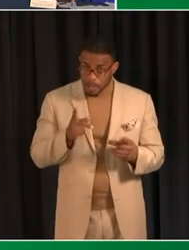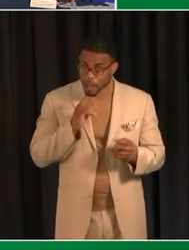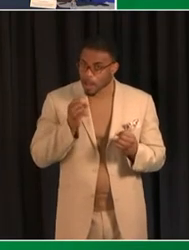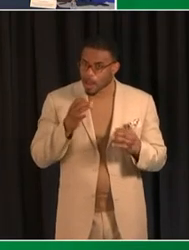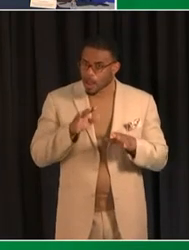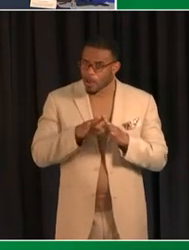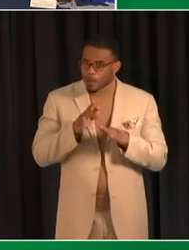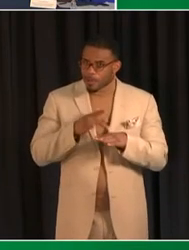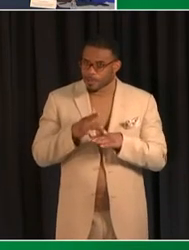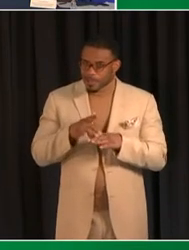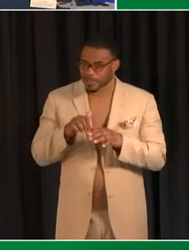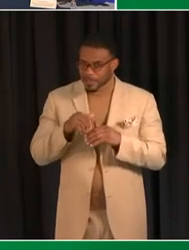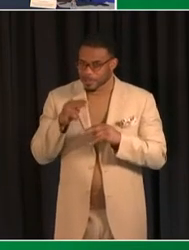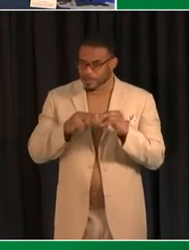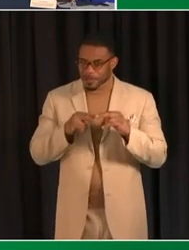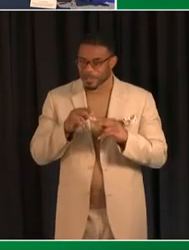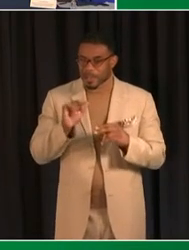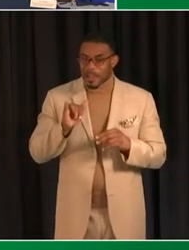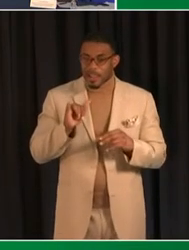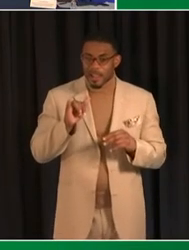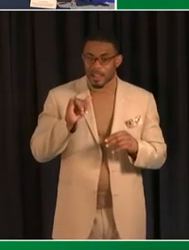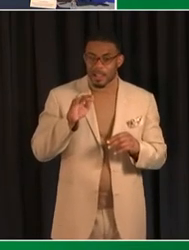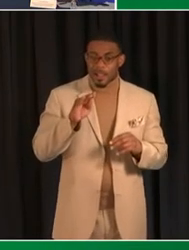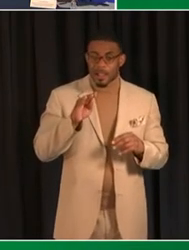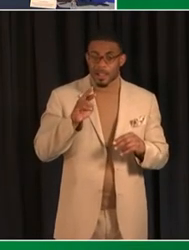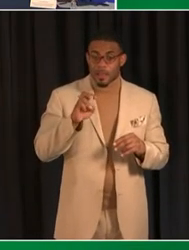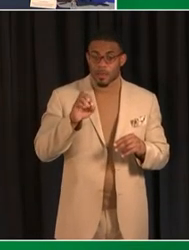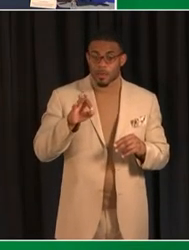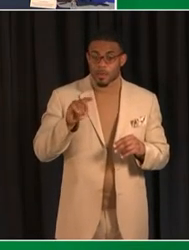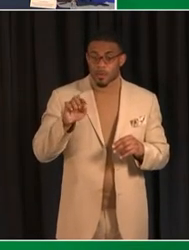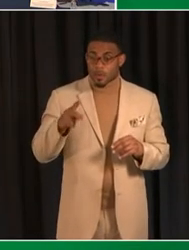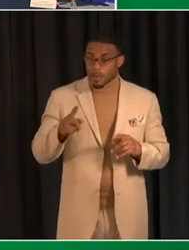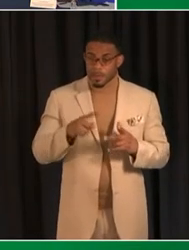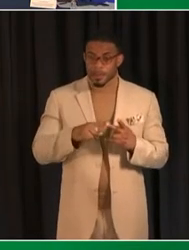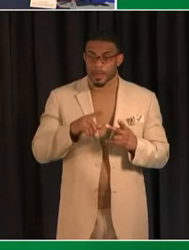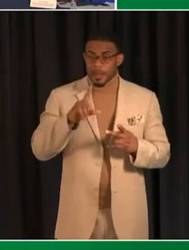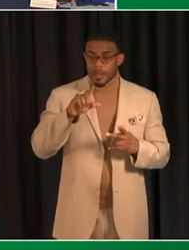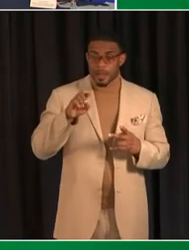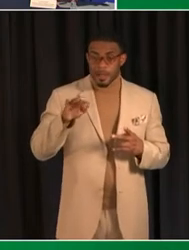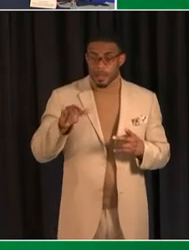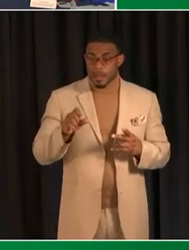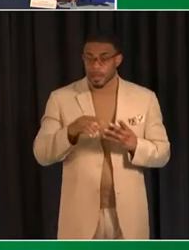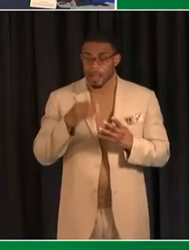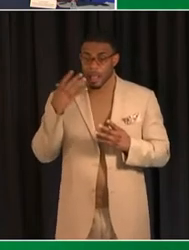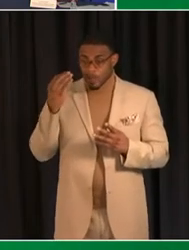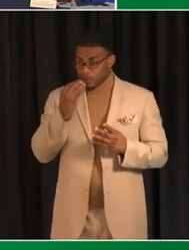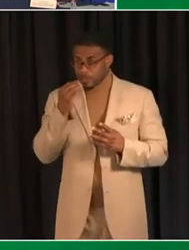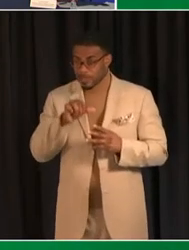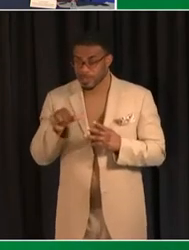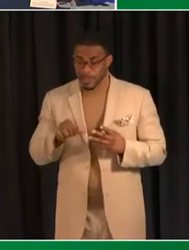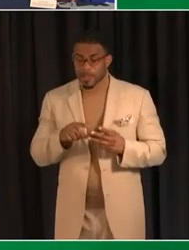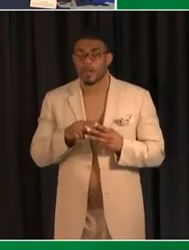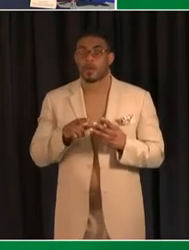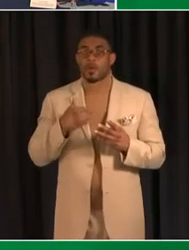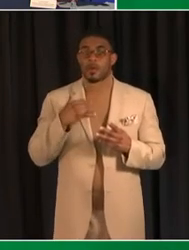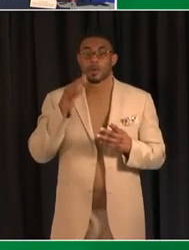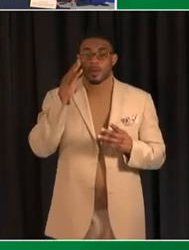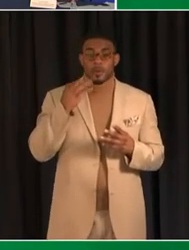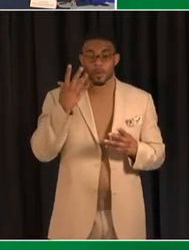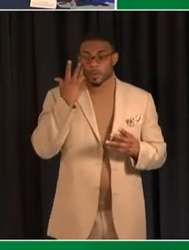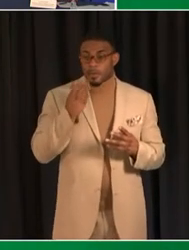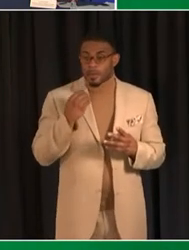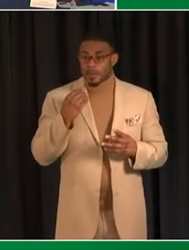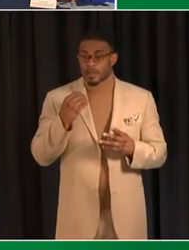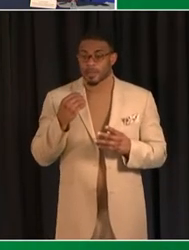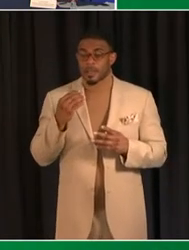back. There are a lot of open spaces in buildings, such as rooftops, lobbies, outdoor eating areas. We've gone